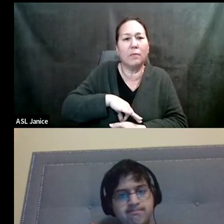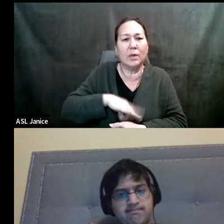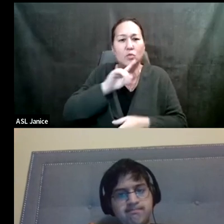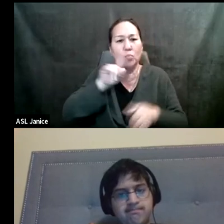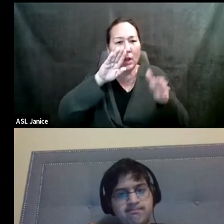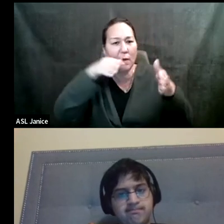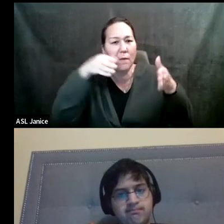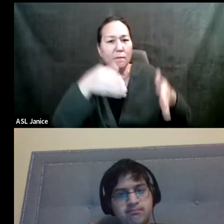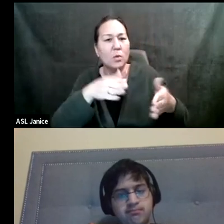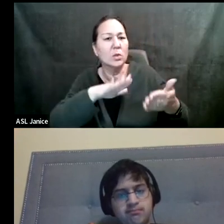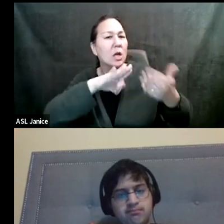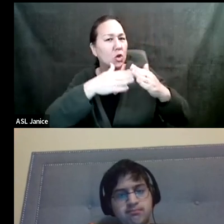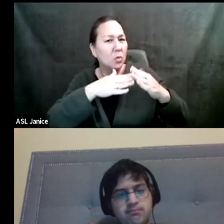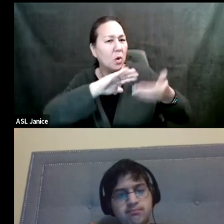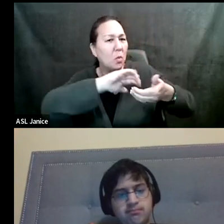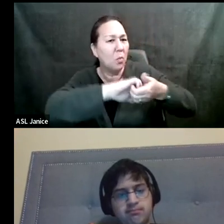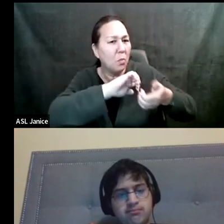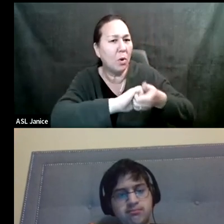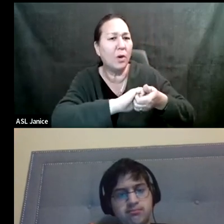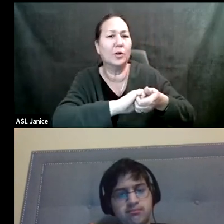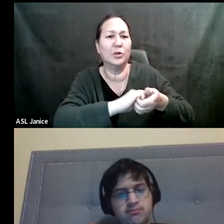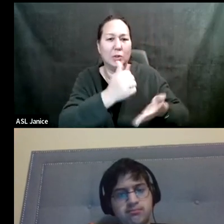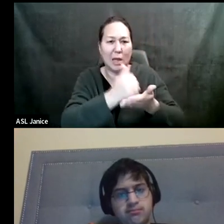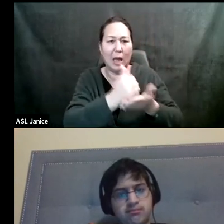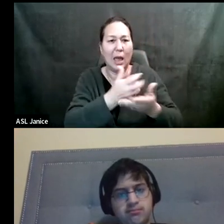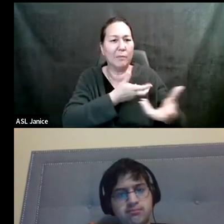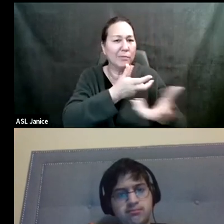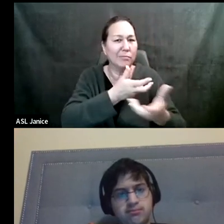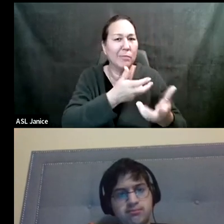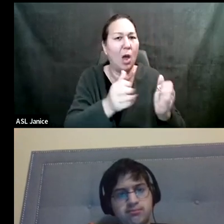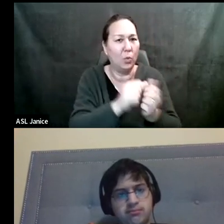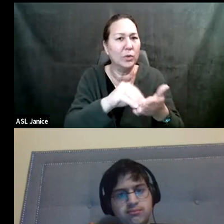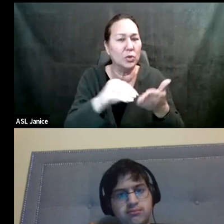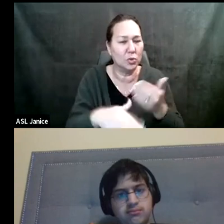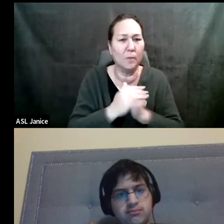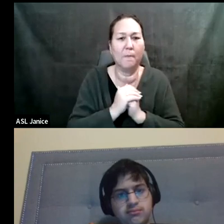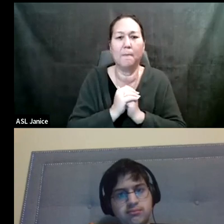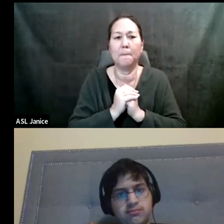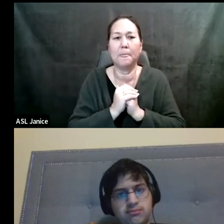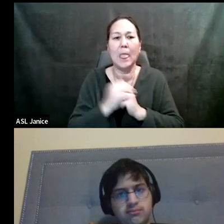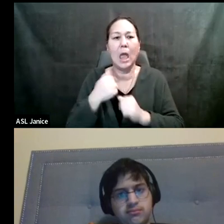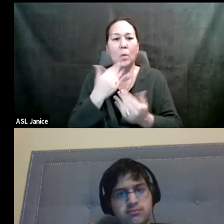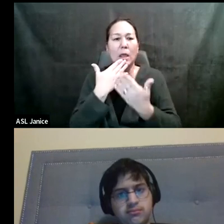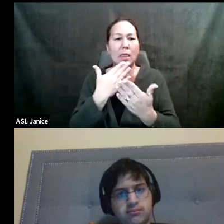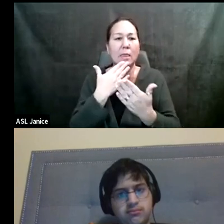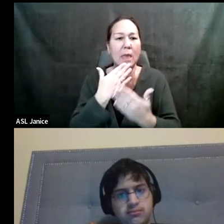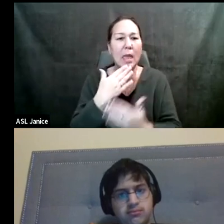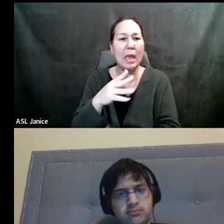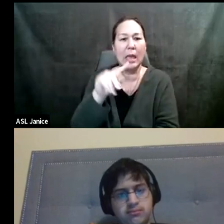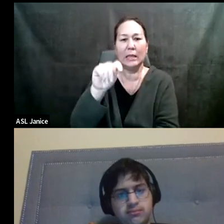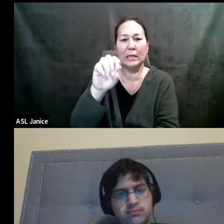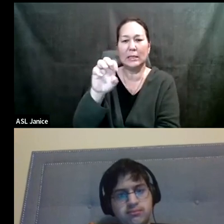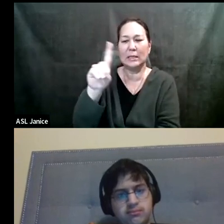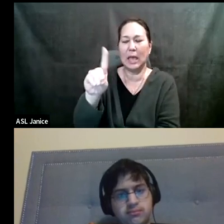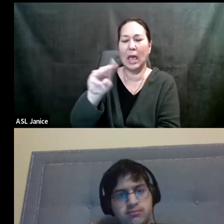and student I want to thank Chief Kelton Ted Lombardi who's our high school school superintendent